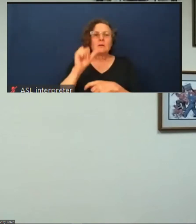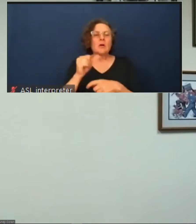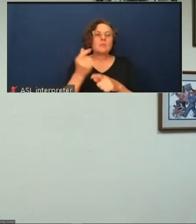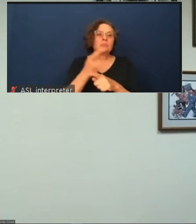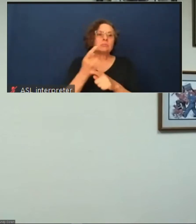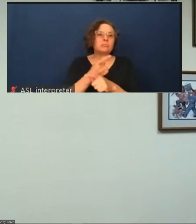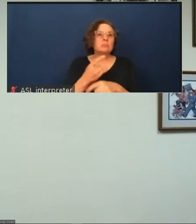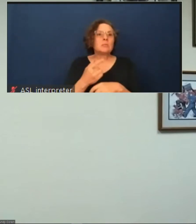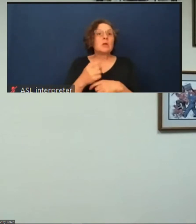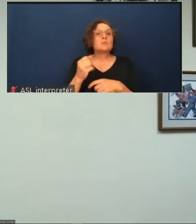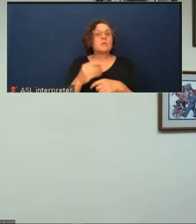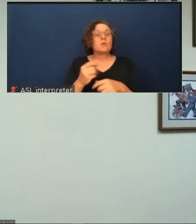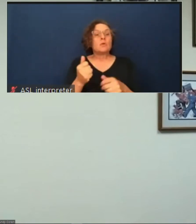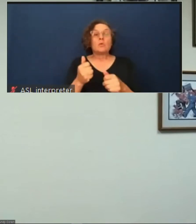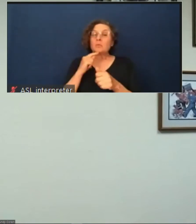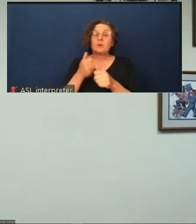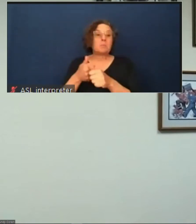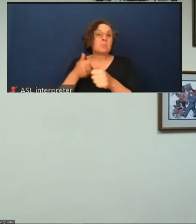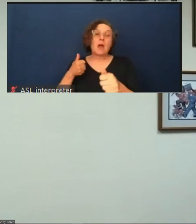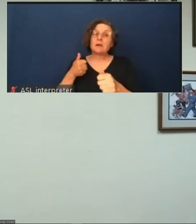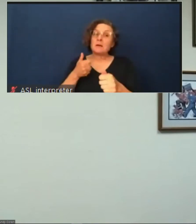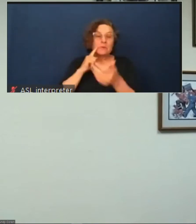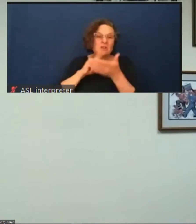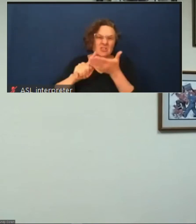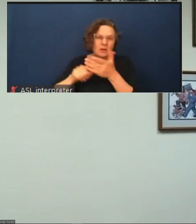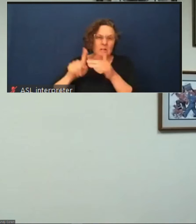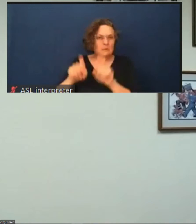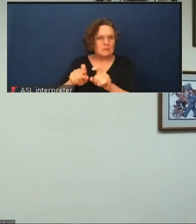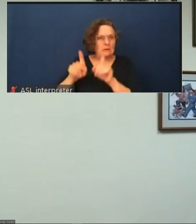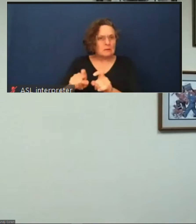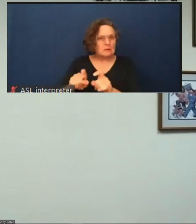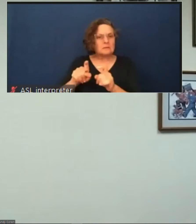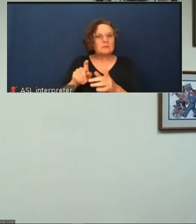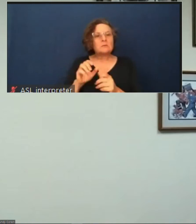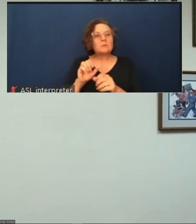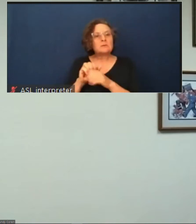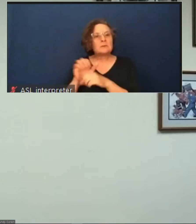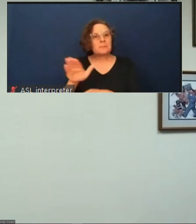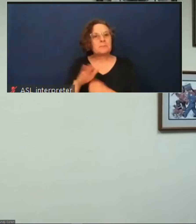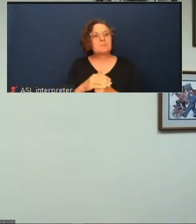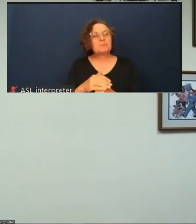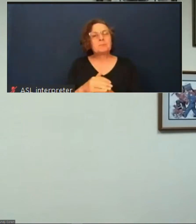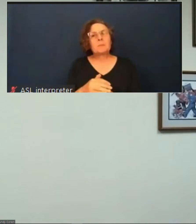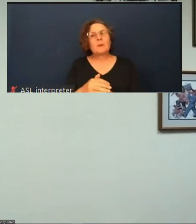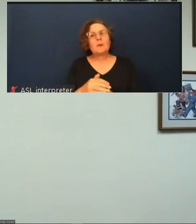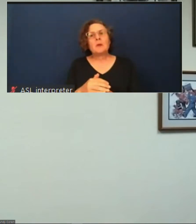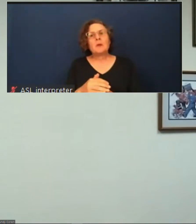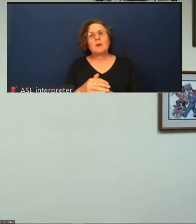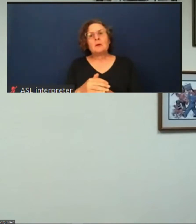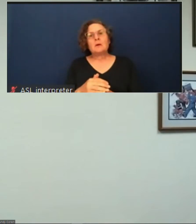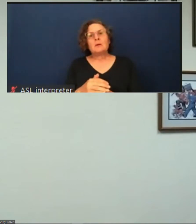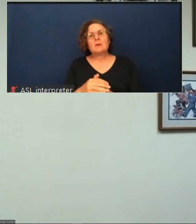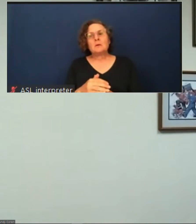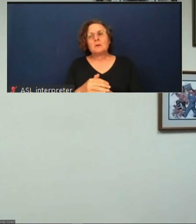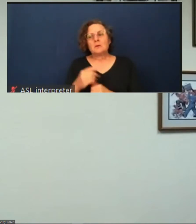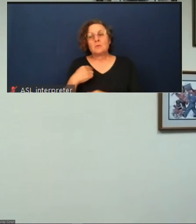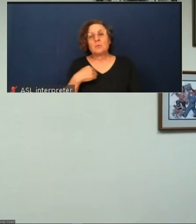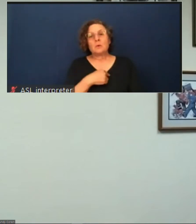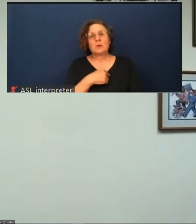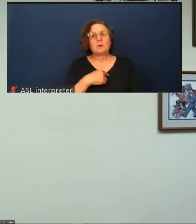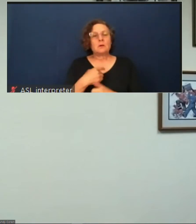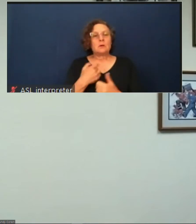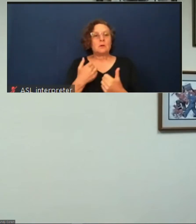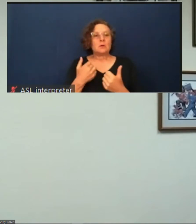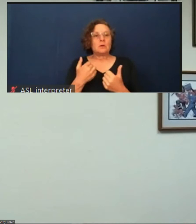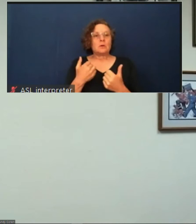So what I was saying earlier also is that we're trying to work on our all of our positives,